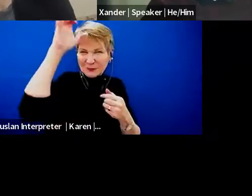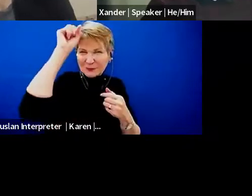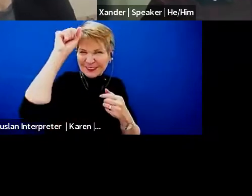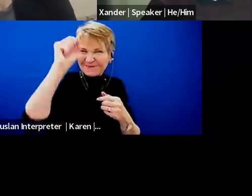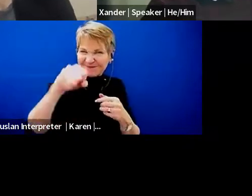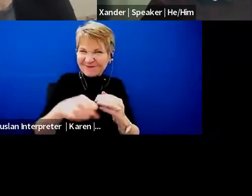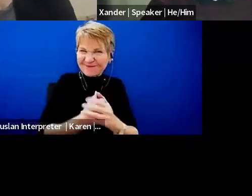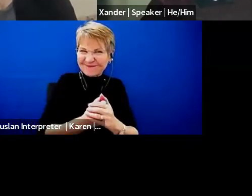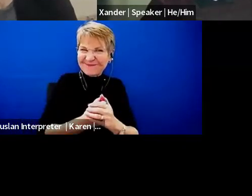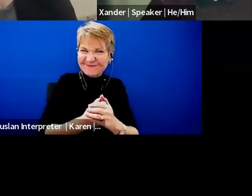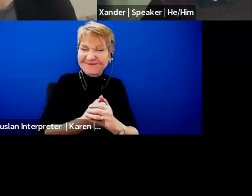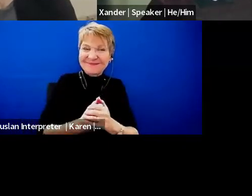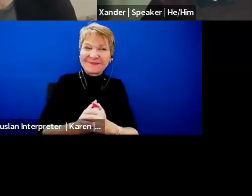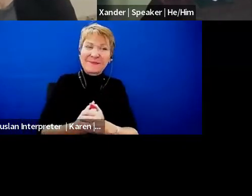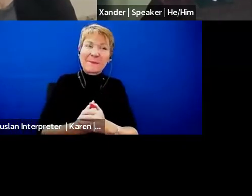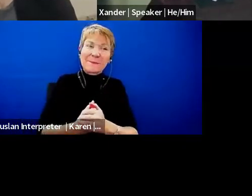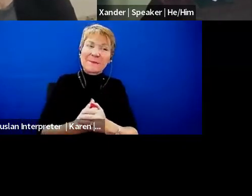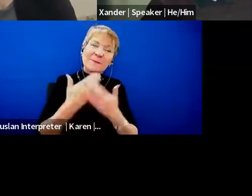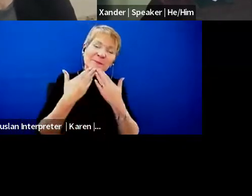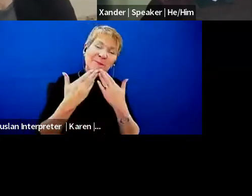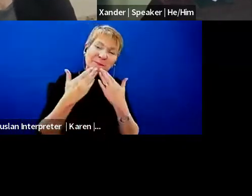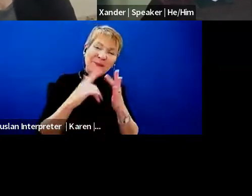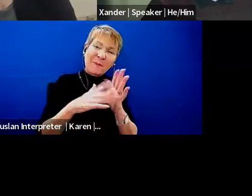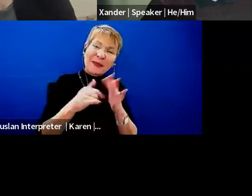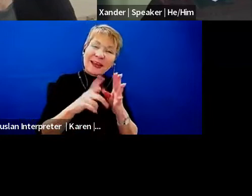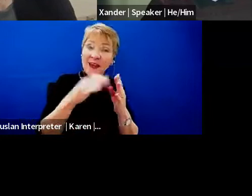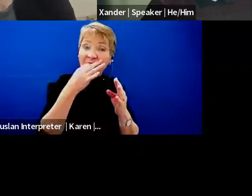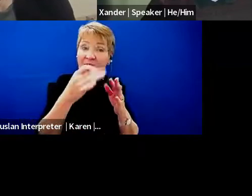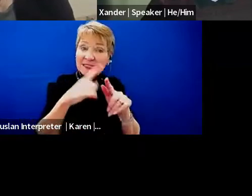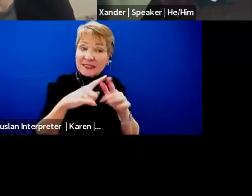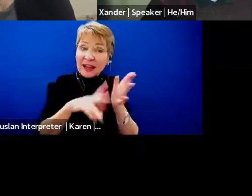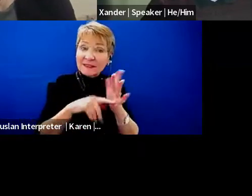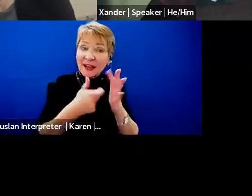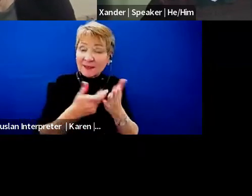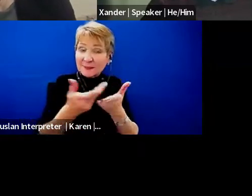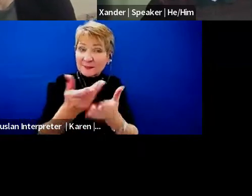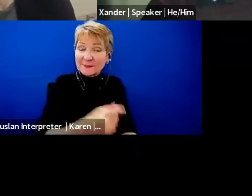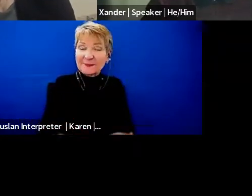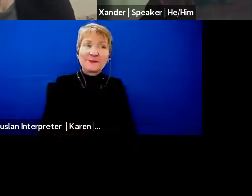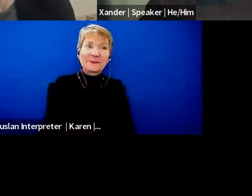water lover says. Thank you, Emily. Xander, can I throw to you, please?